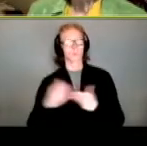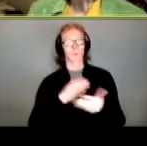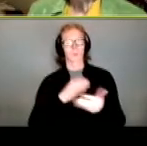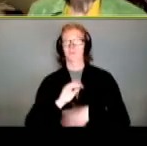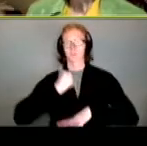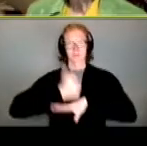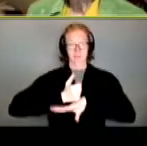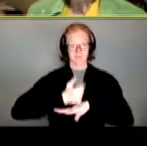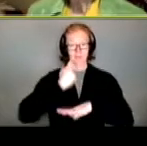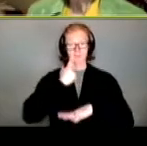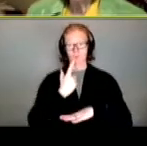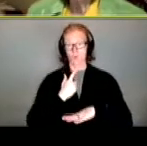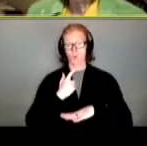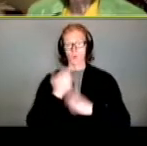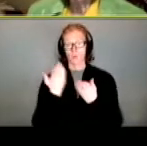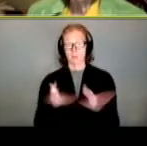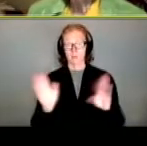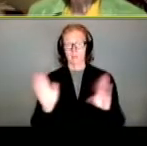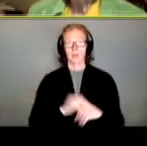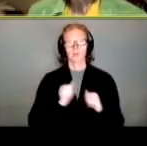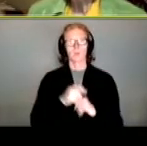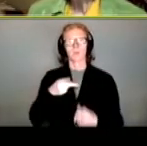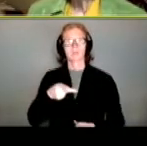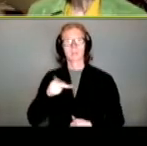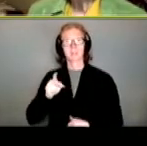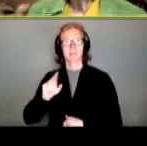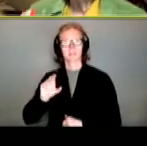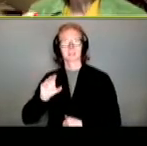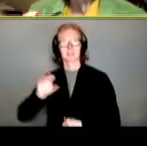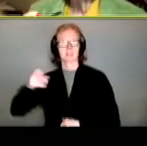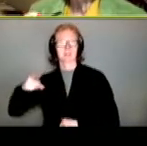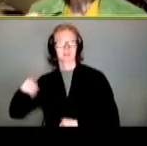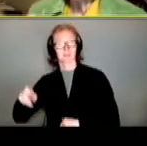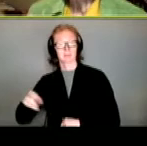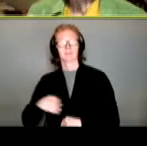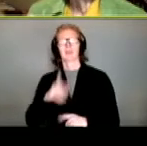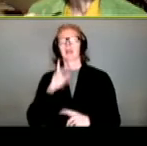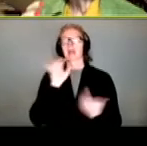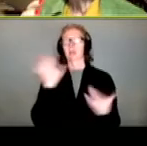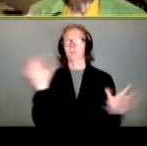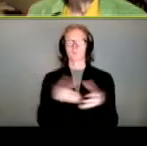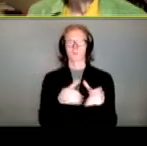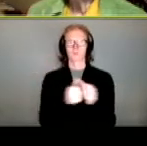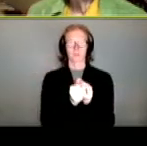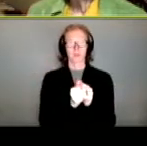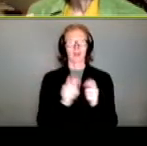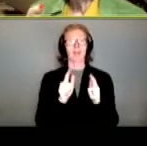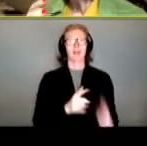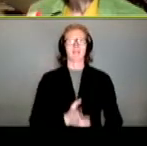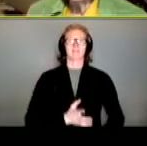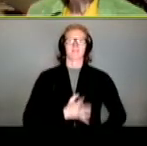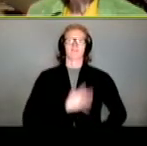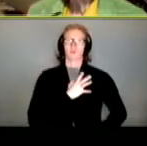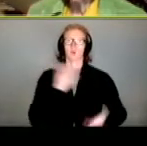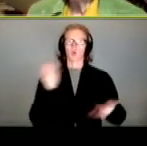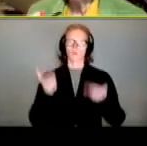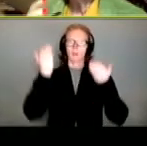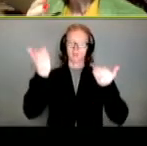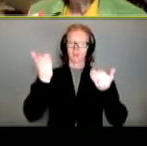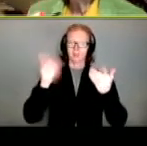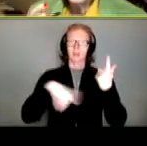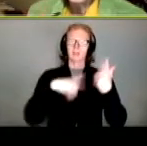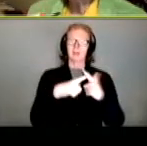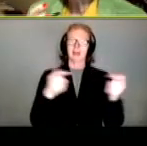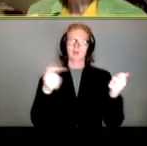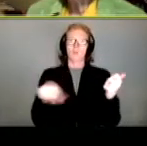public input, will the PCCEP gather itself together and give a formal recommendation about what